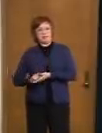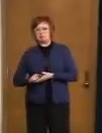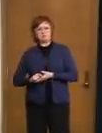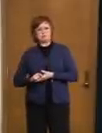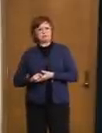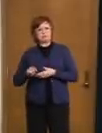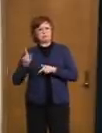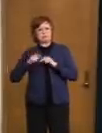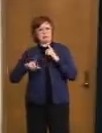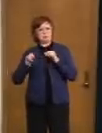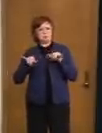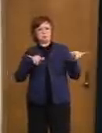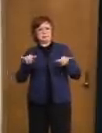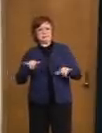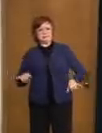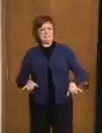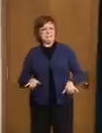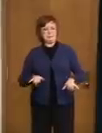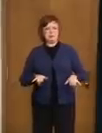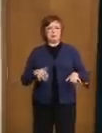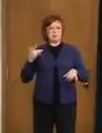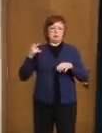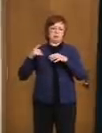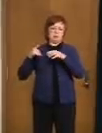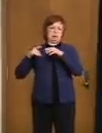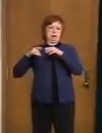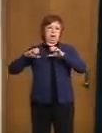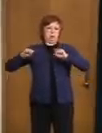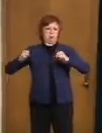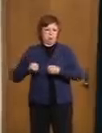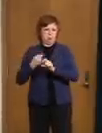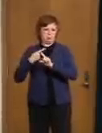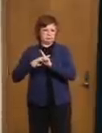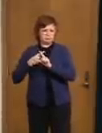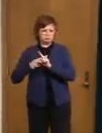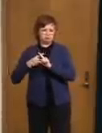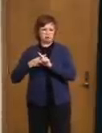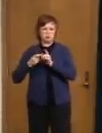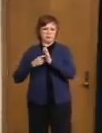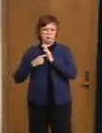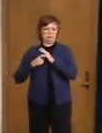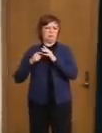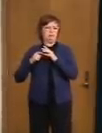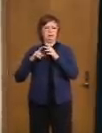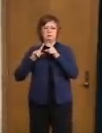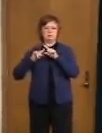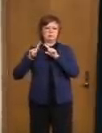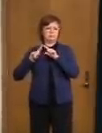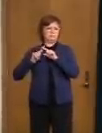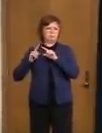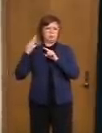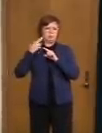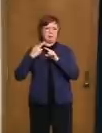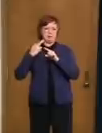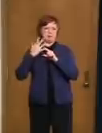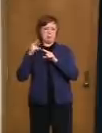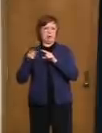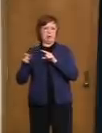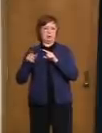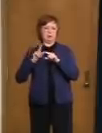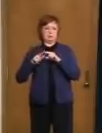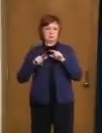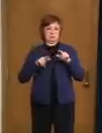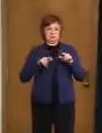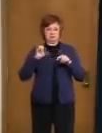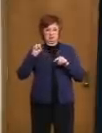at. So I don't know that we could get to 80,000 a week with the COVID vaccine, but we most certainly would be able to